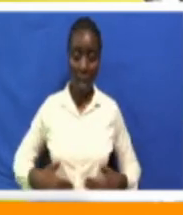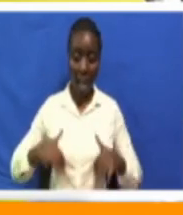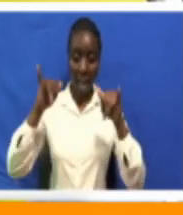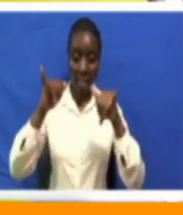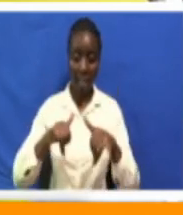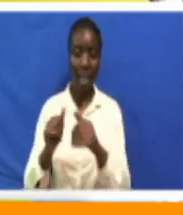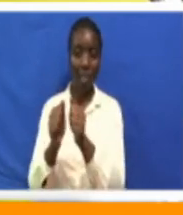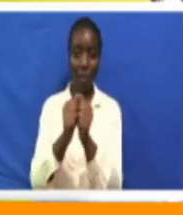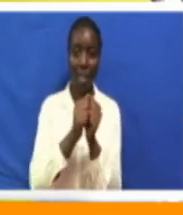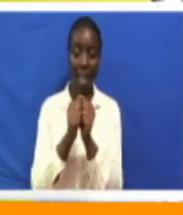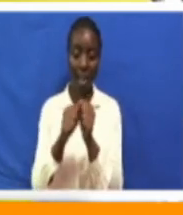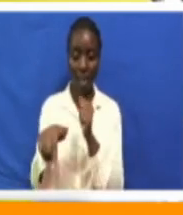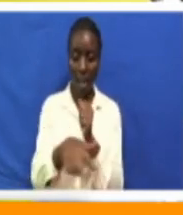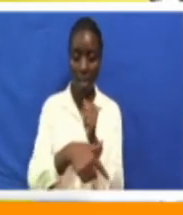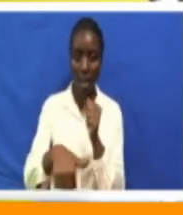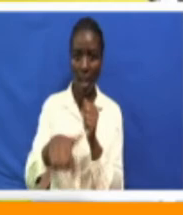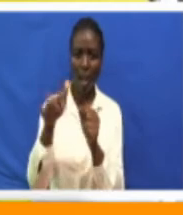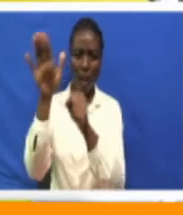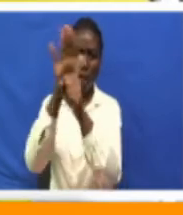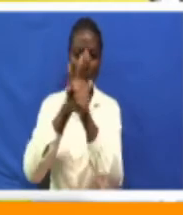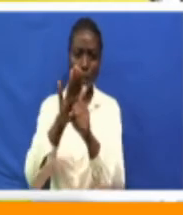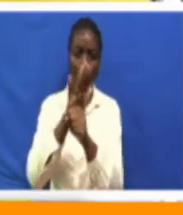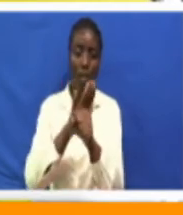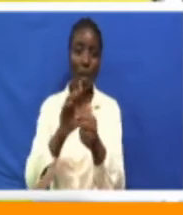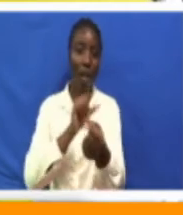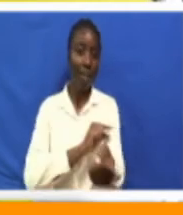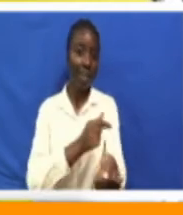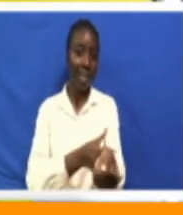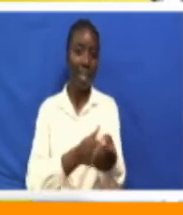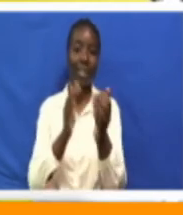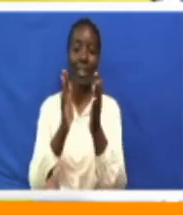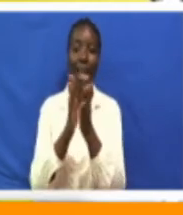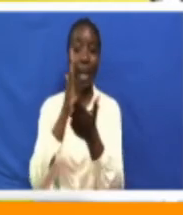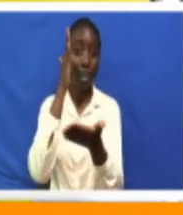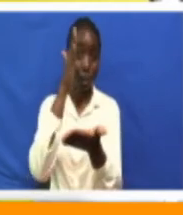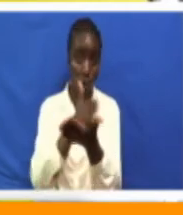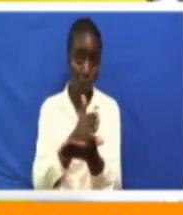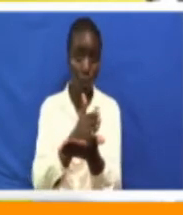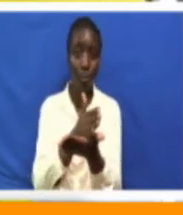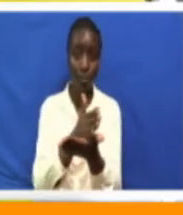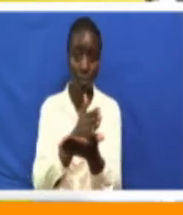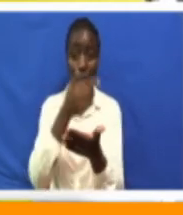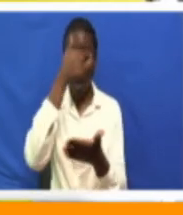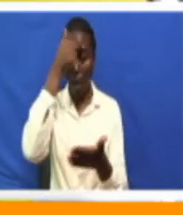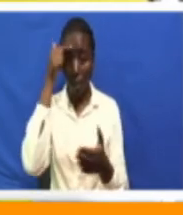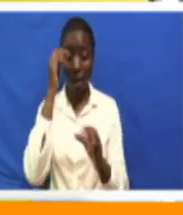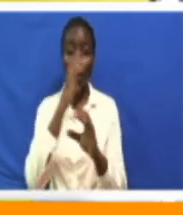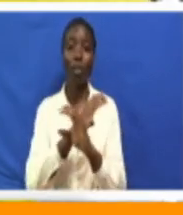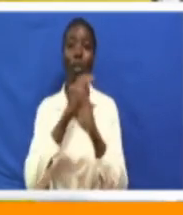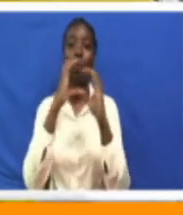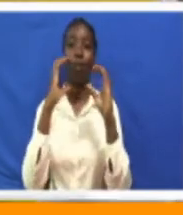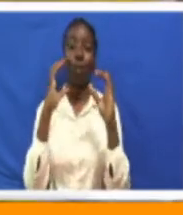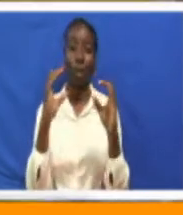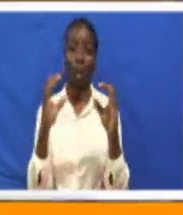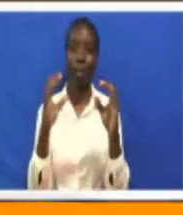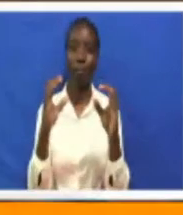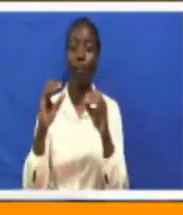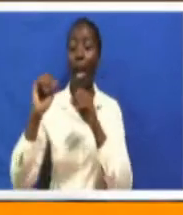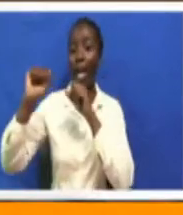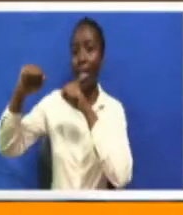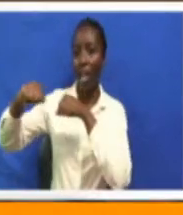full of grace and truth because of Christ the Ark of the